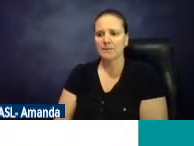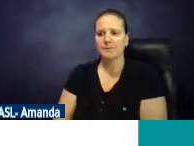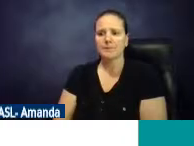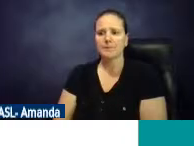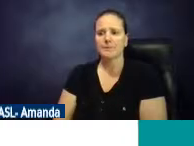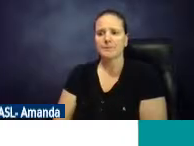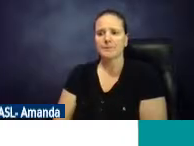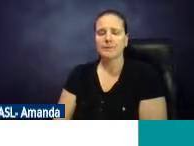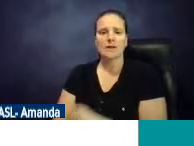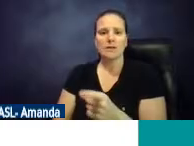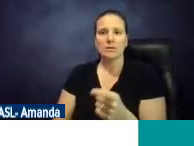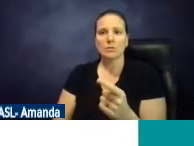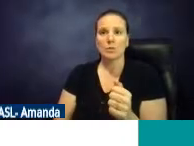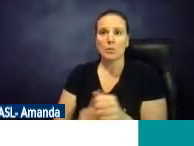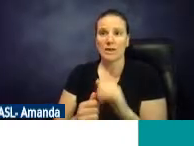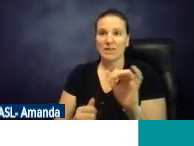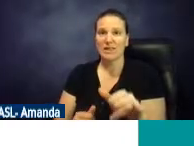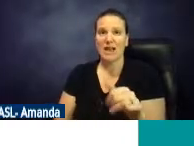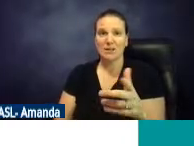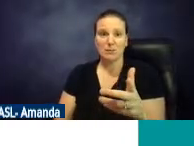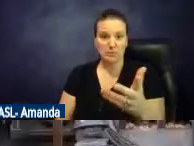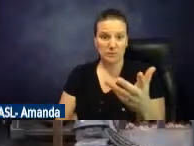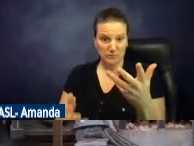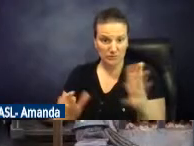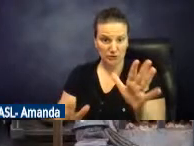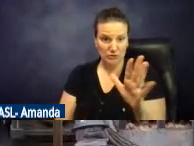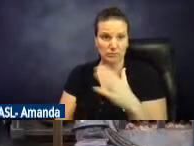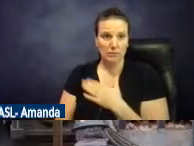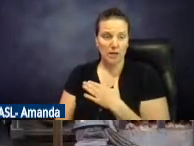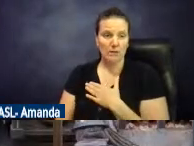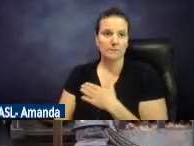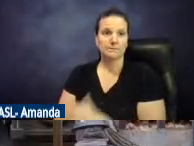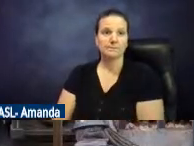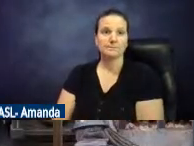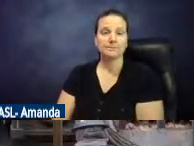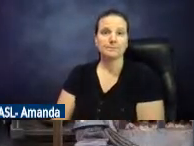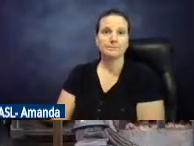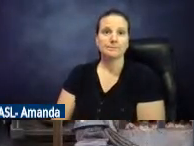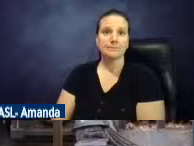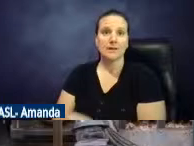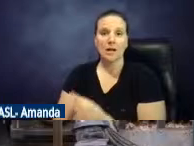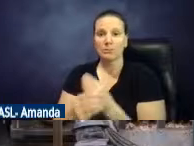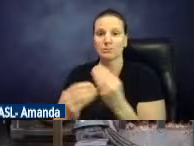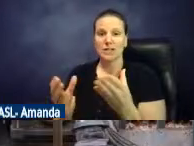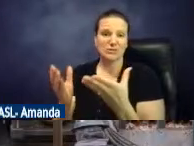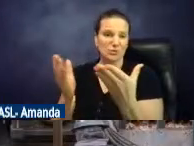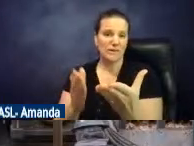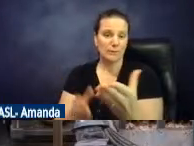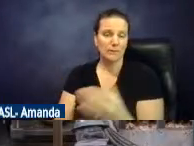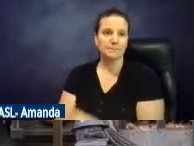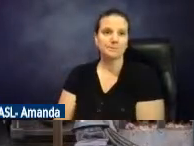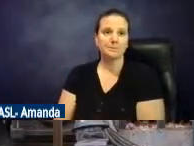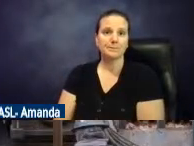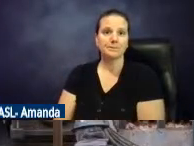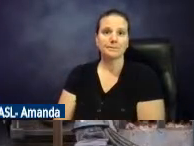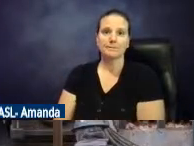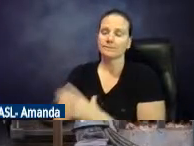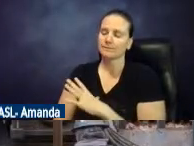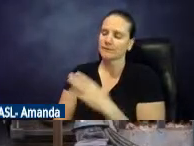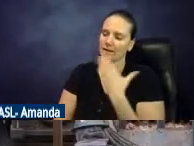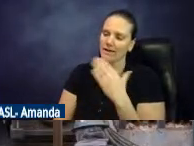that might be the end of my update for delivery. Great. Thank you,